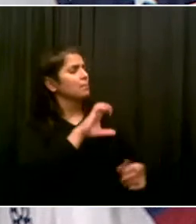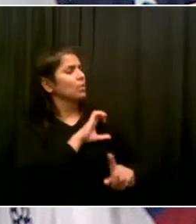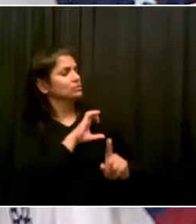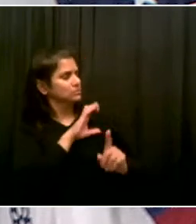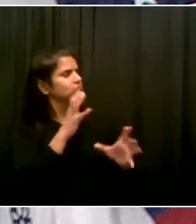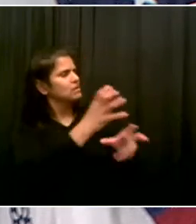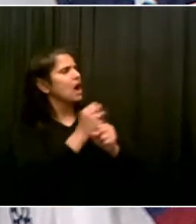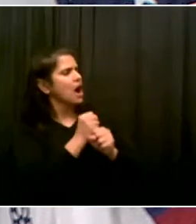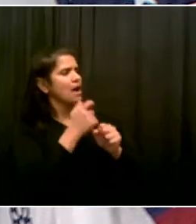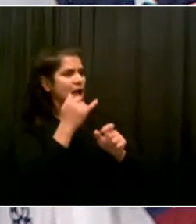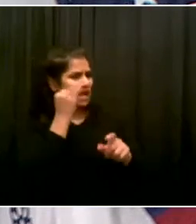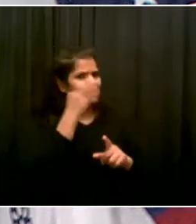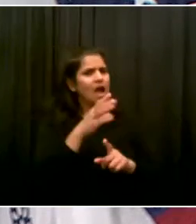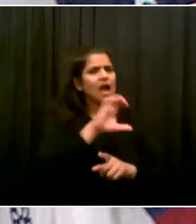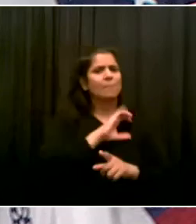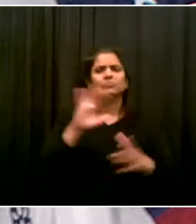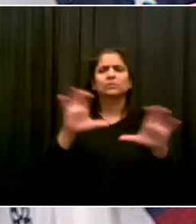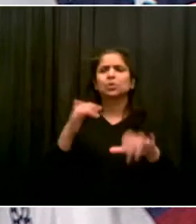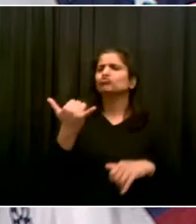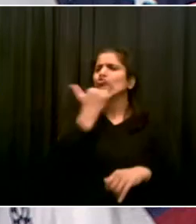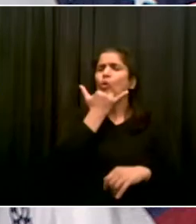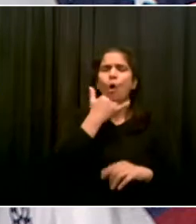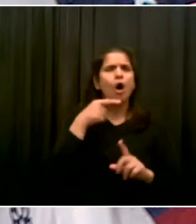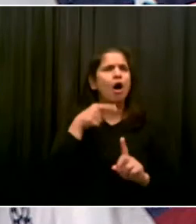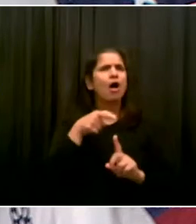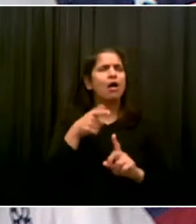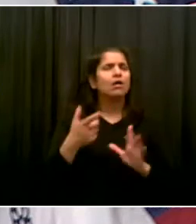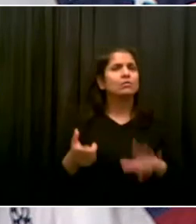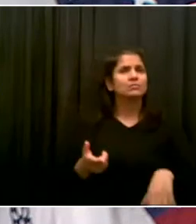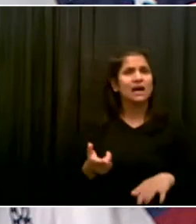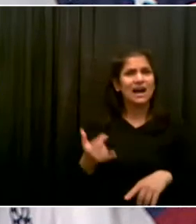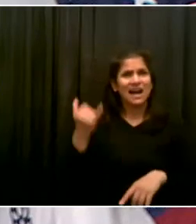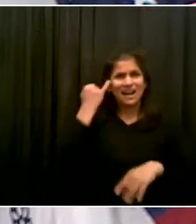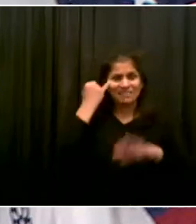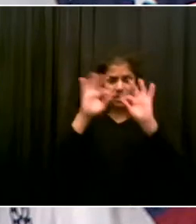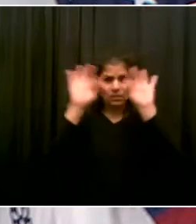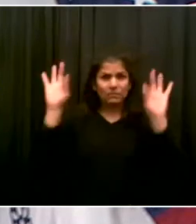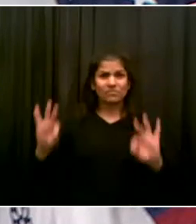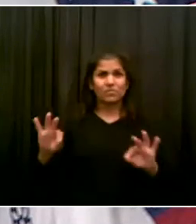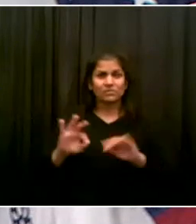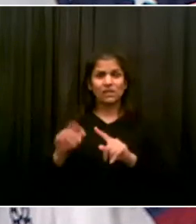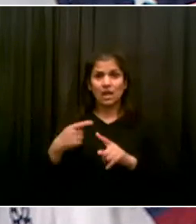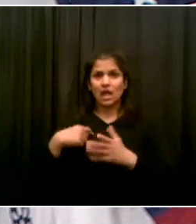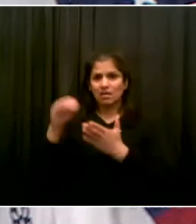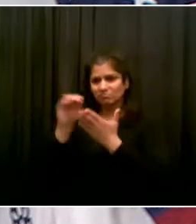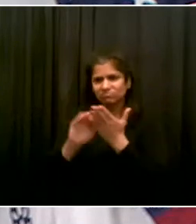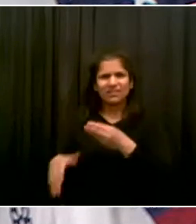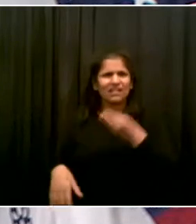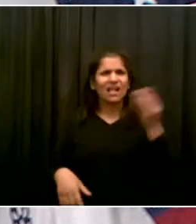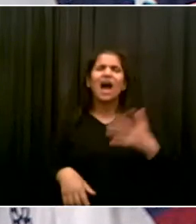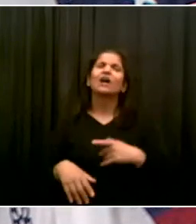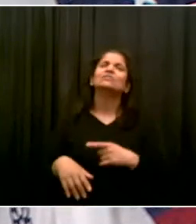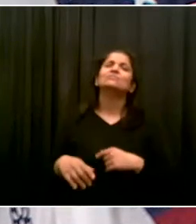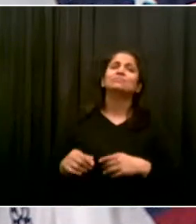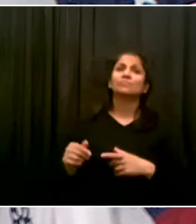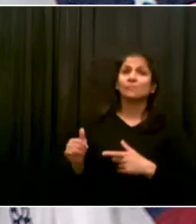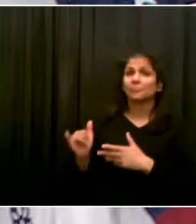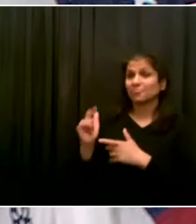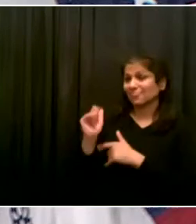that they give for fulfilling that is 6 months in the future. And I just wanted to ask